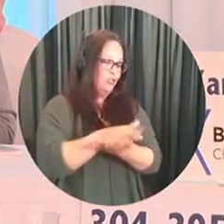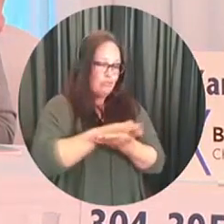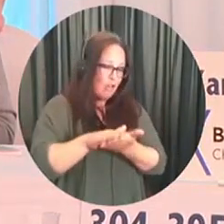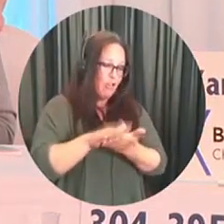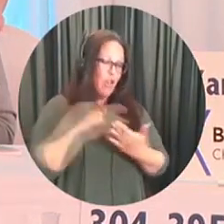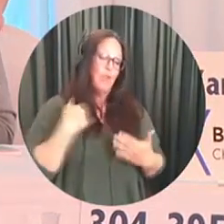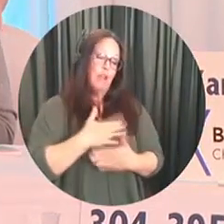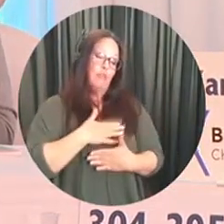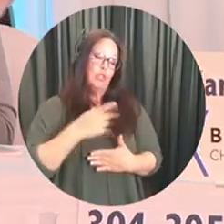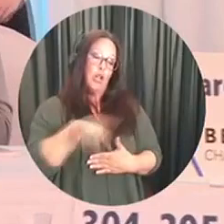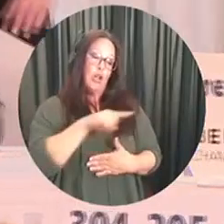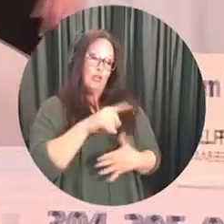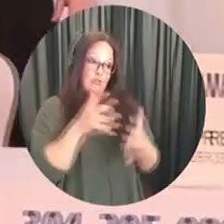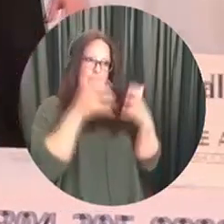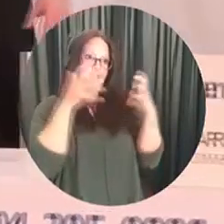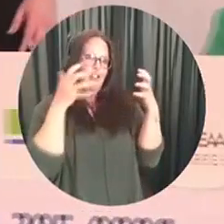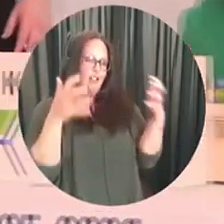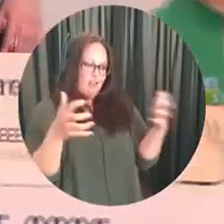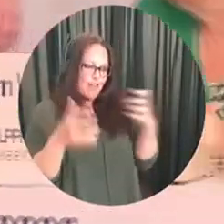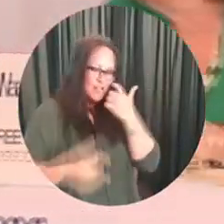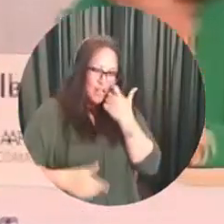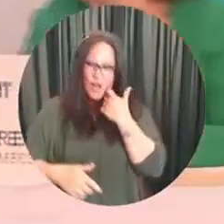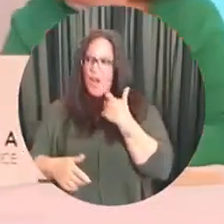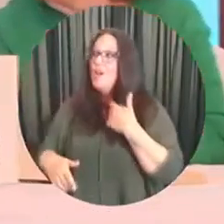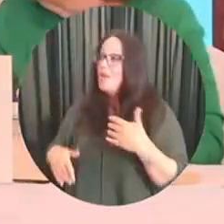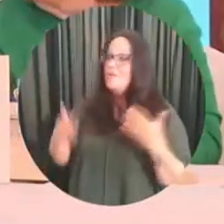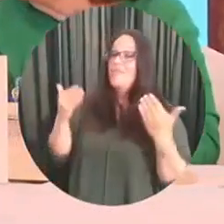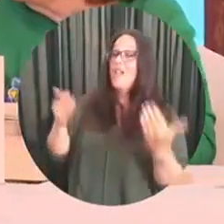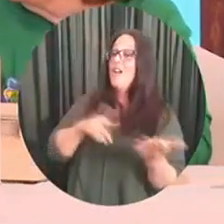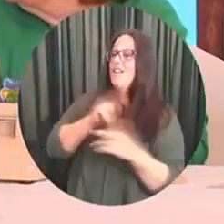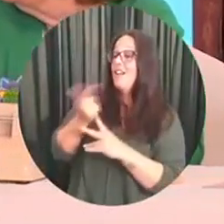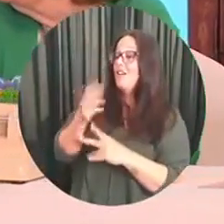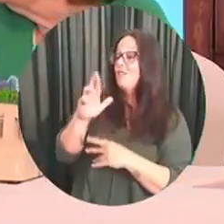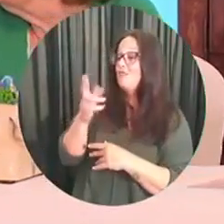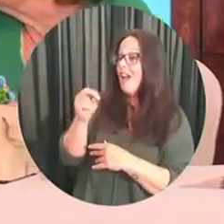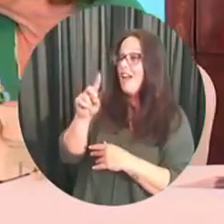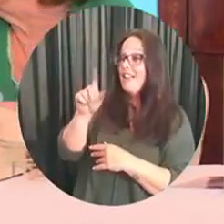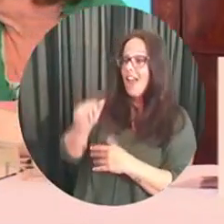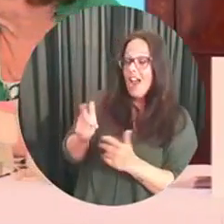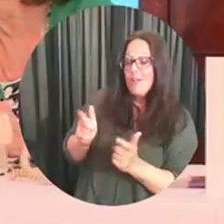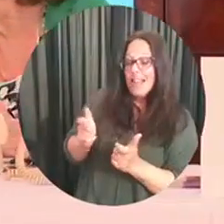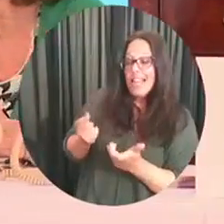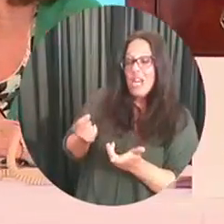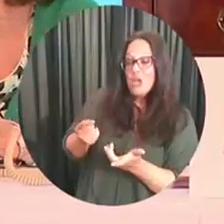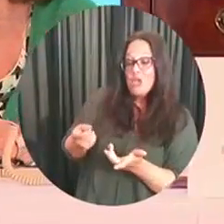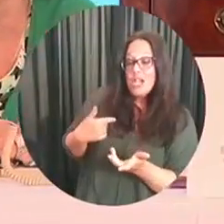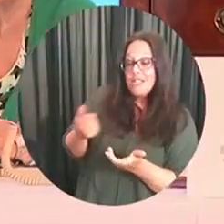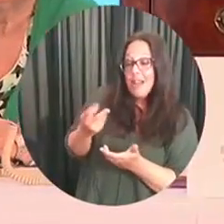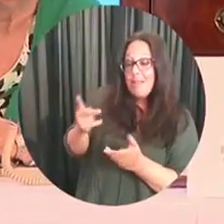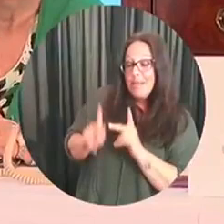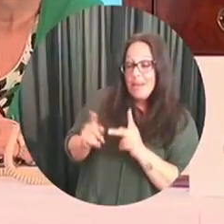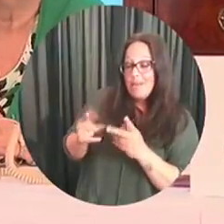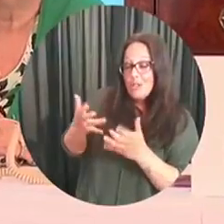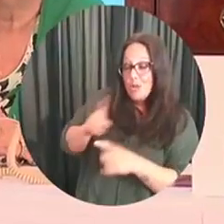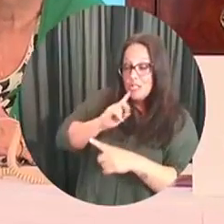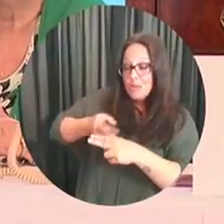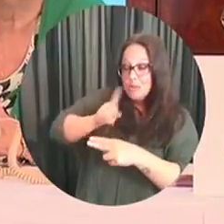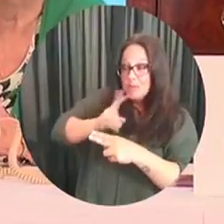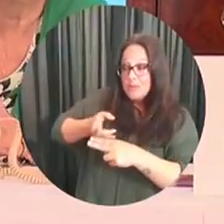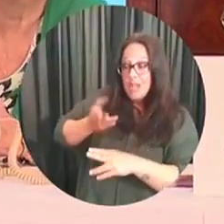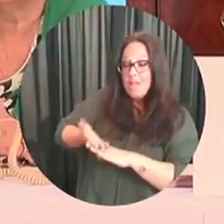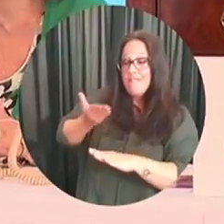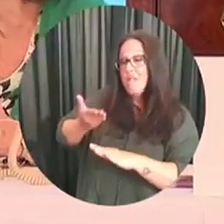much. All right. Thank you, Kiki. And now I'm going to try to go to Rhonda just really quickly. She's got a couple of people that she'd like to thank before